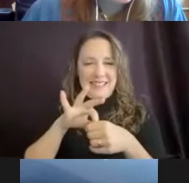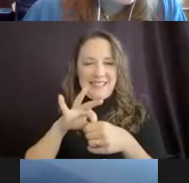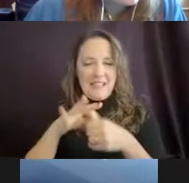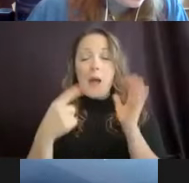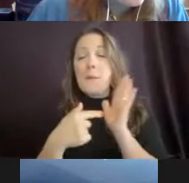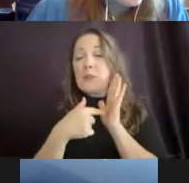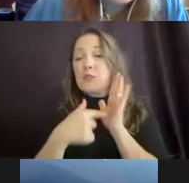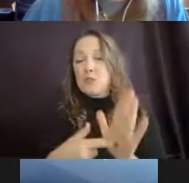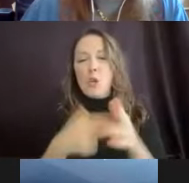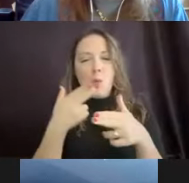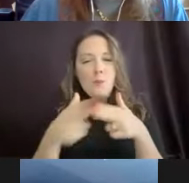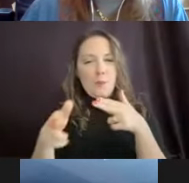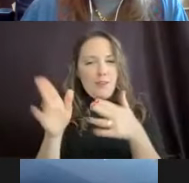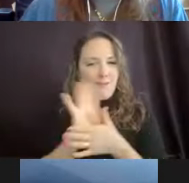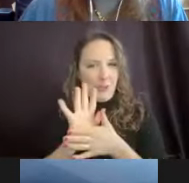show this brief video.